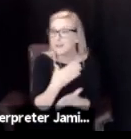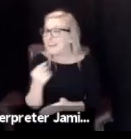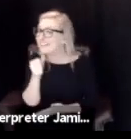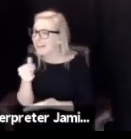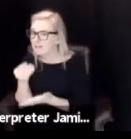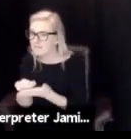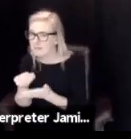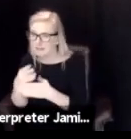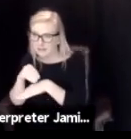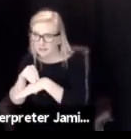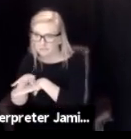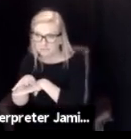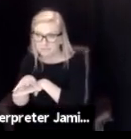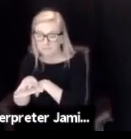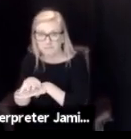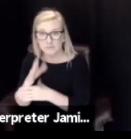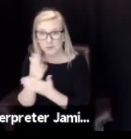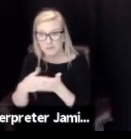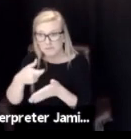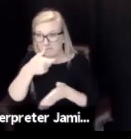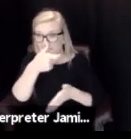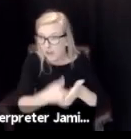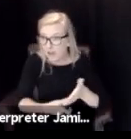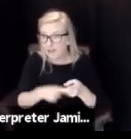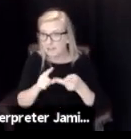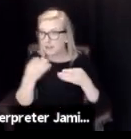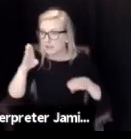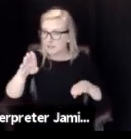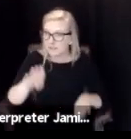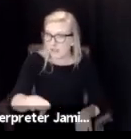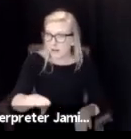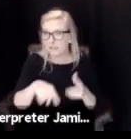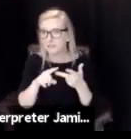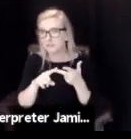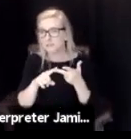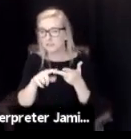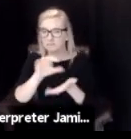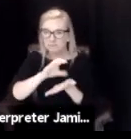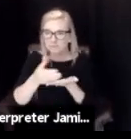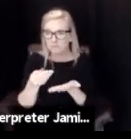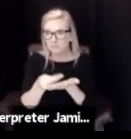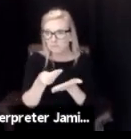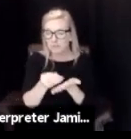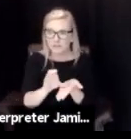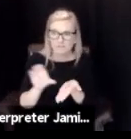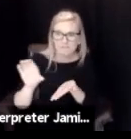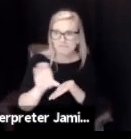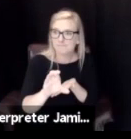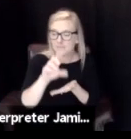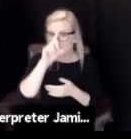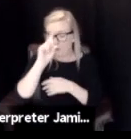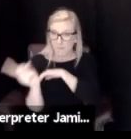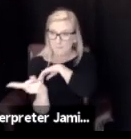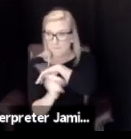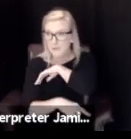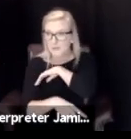non-monetary. Certainly potential fines, settlements, possible amounts for the potential of punitive